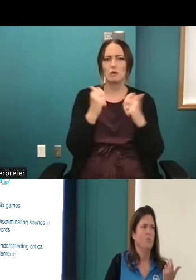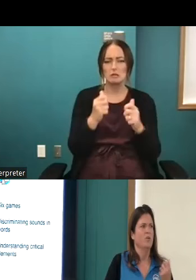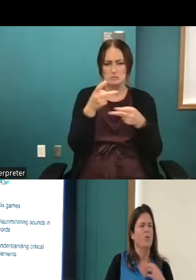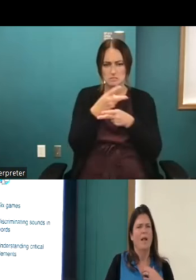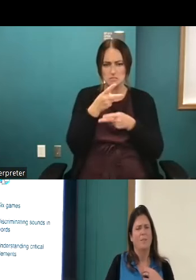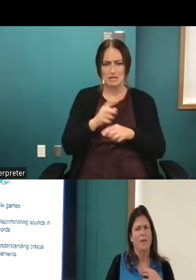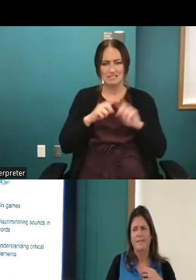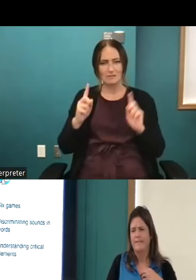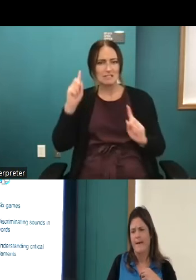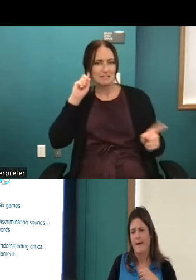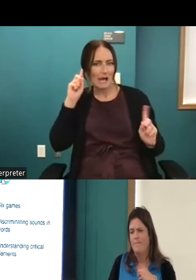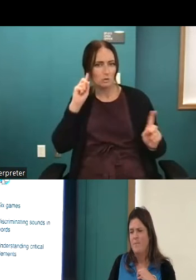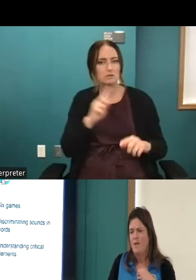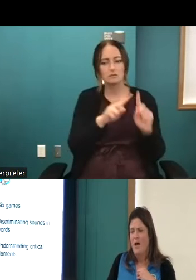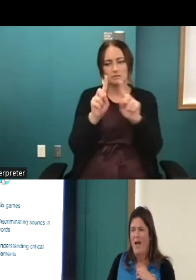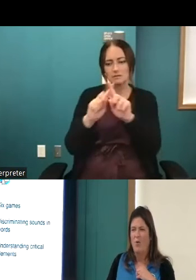understanding critical elements.